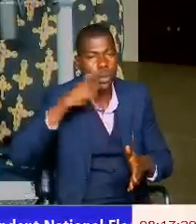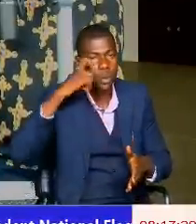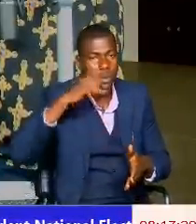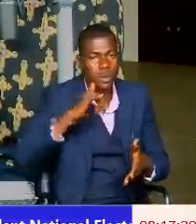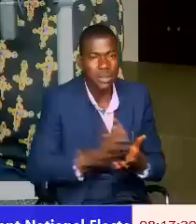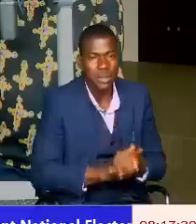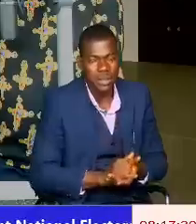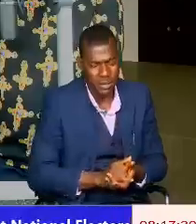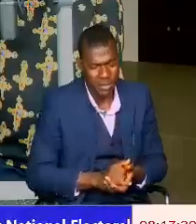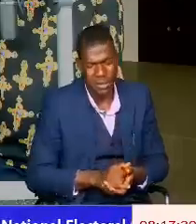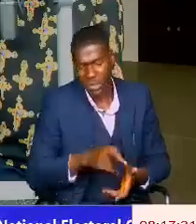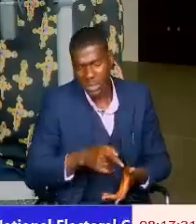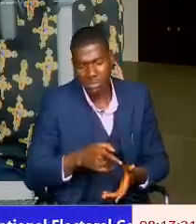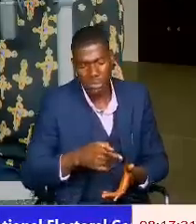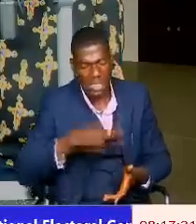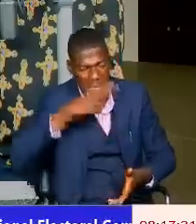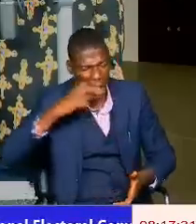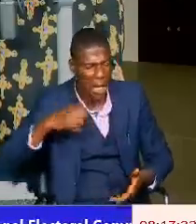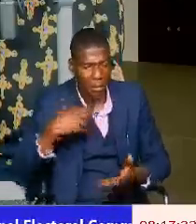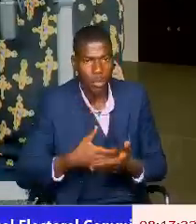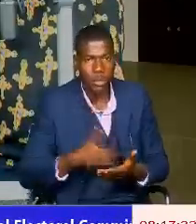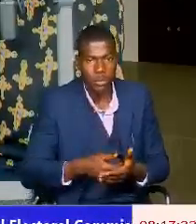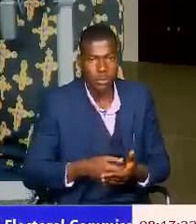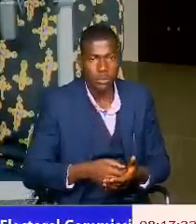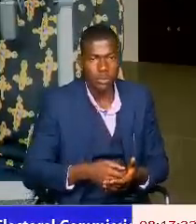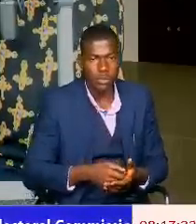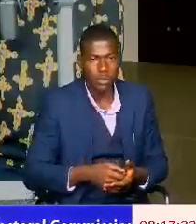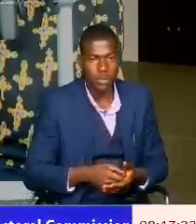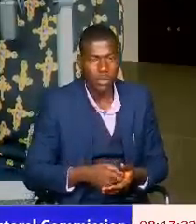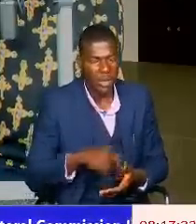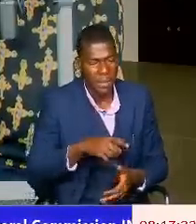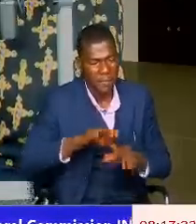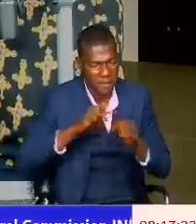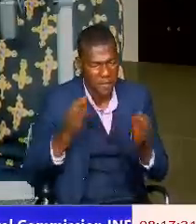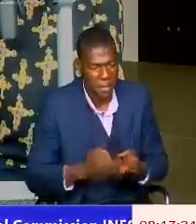life uncomfortable for members of his family.